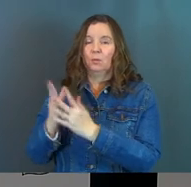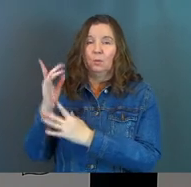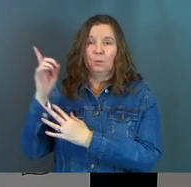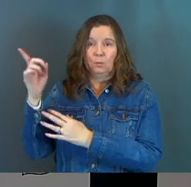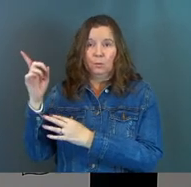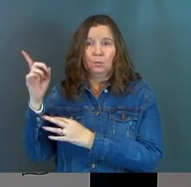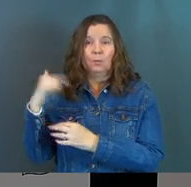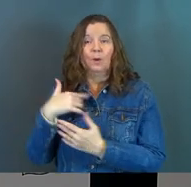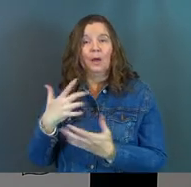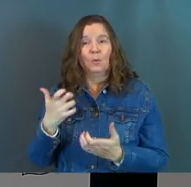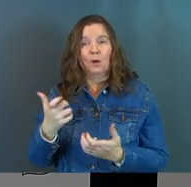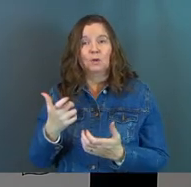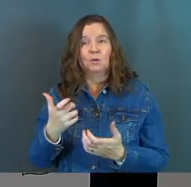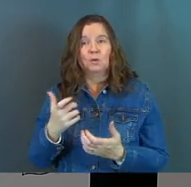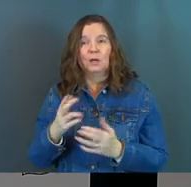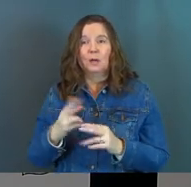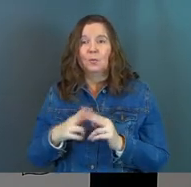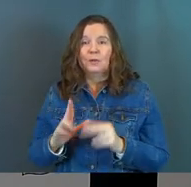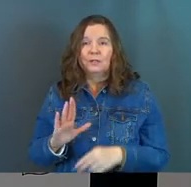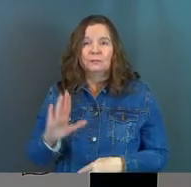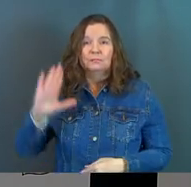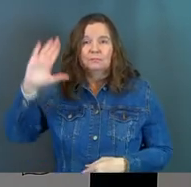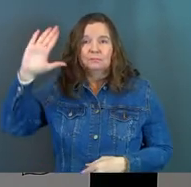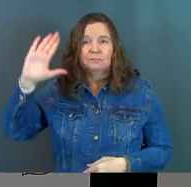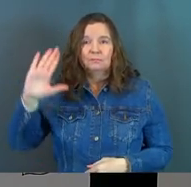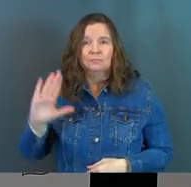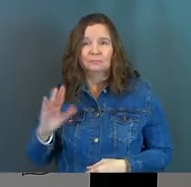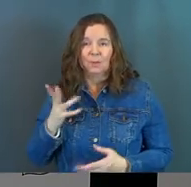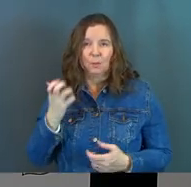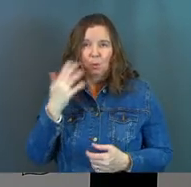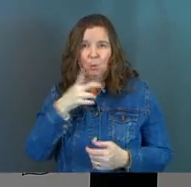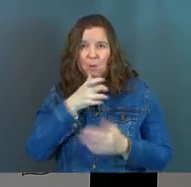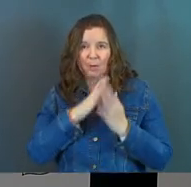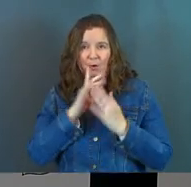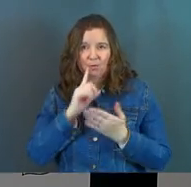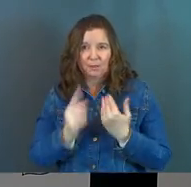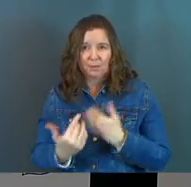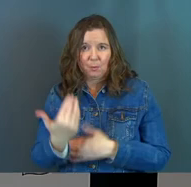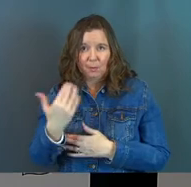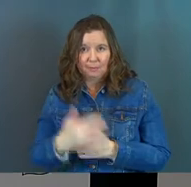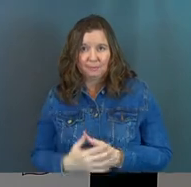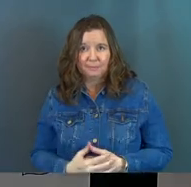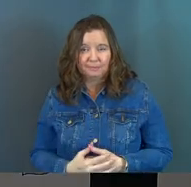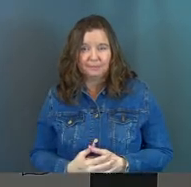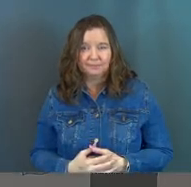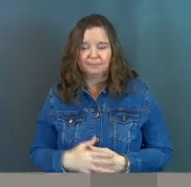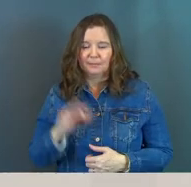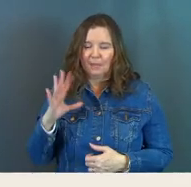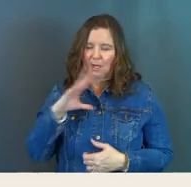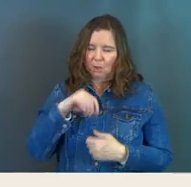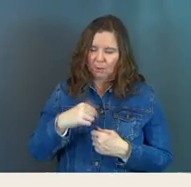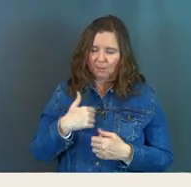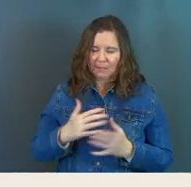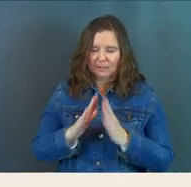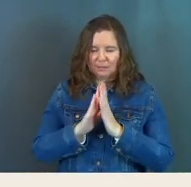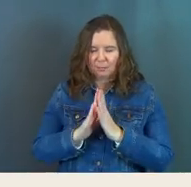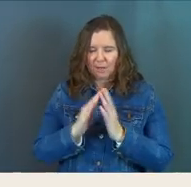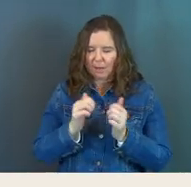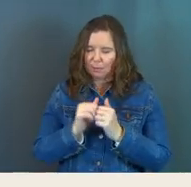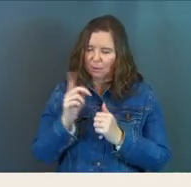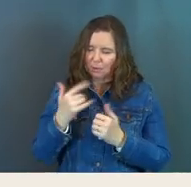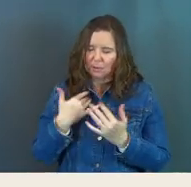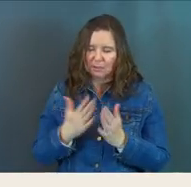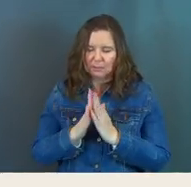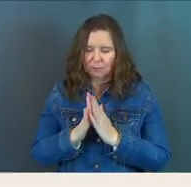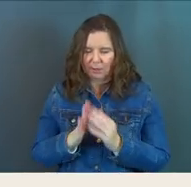Him, I'd like you to just briefly put a hand up. I'd like to know who I'm praying for this morning. Say, Pastor, include me in this prayer. I'm with